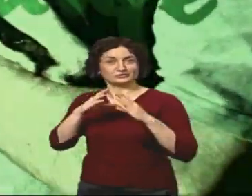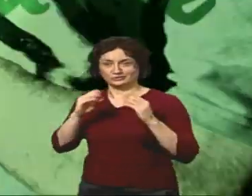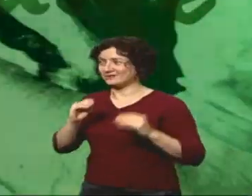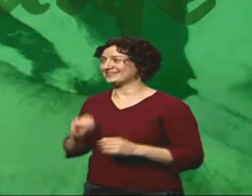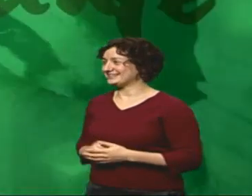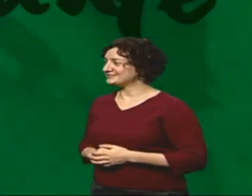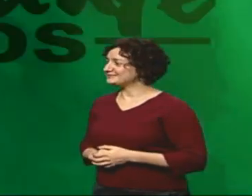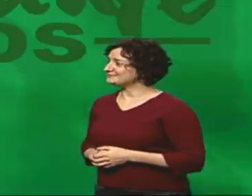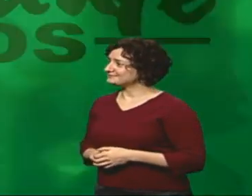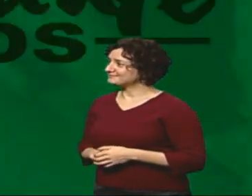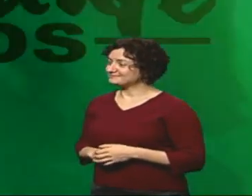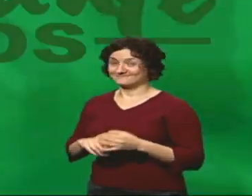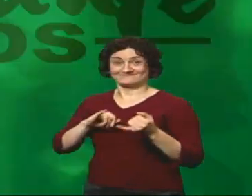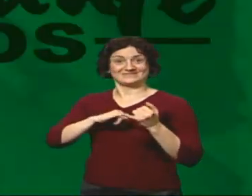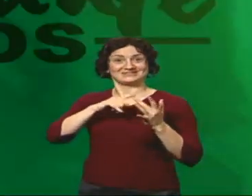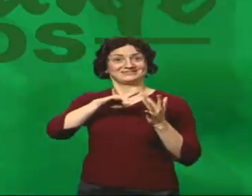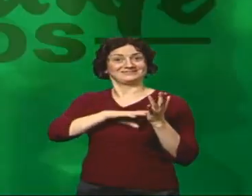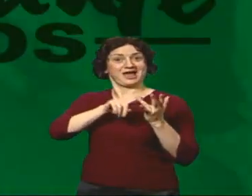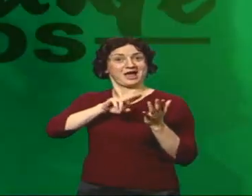team of volunteers.